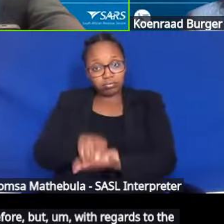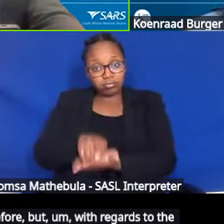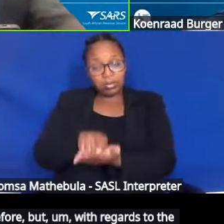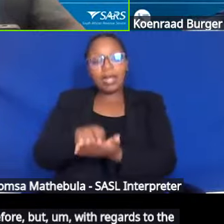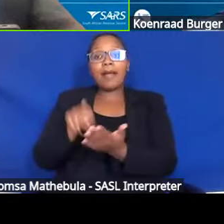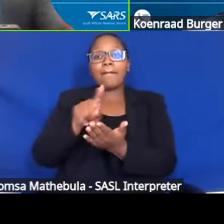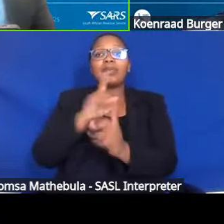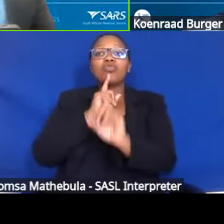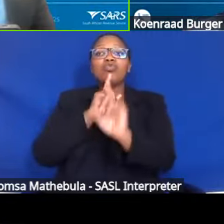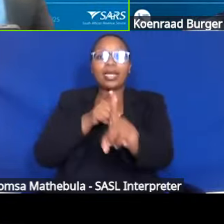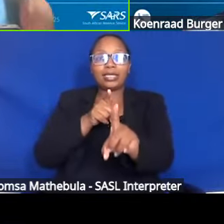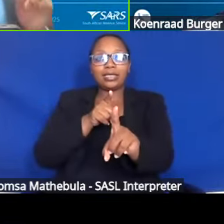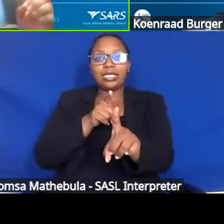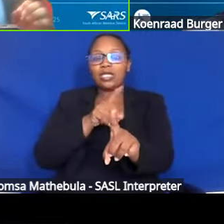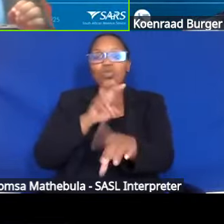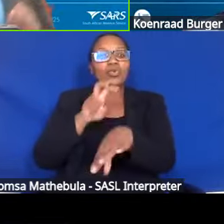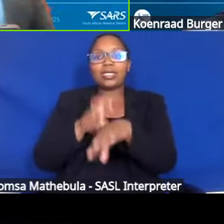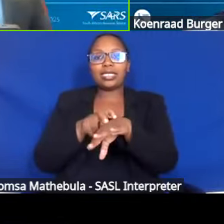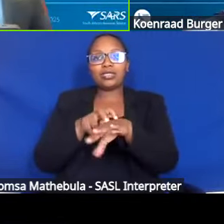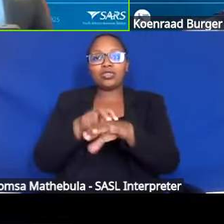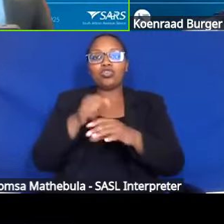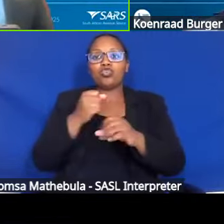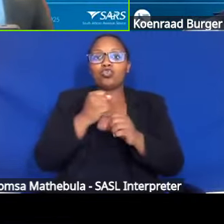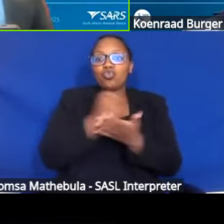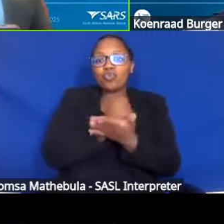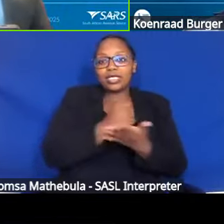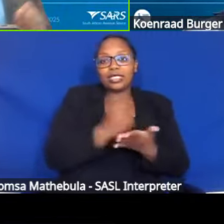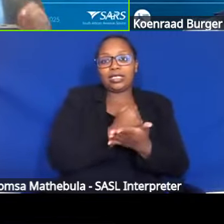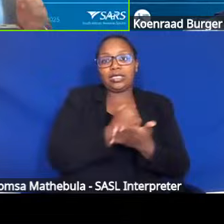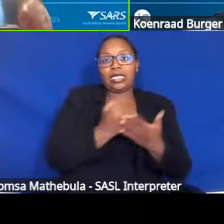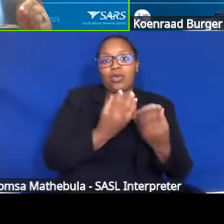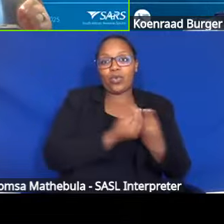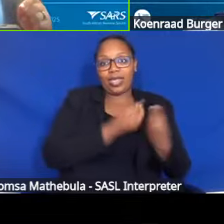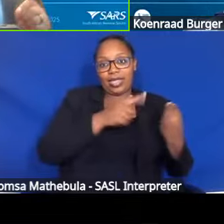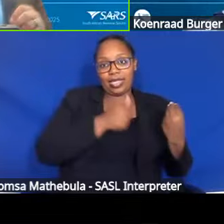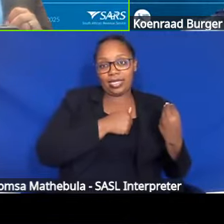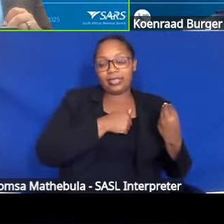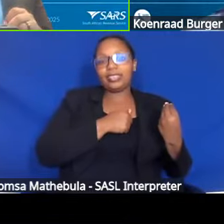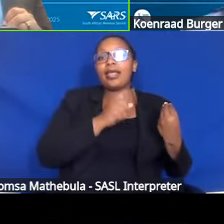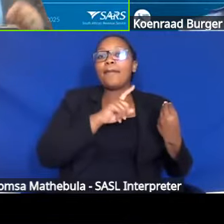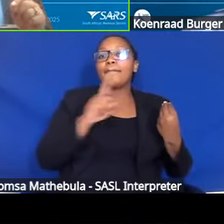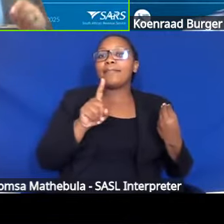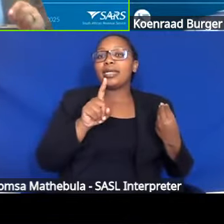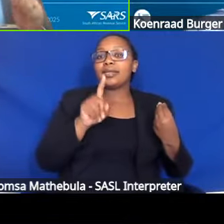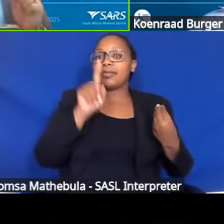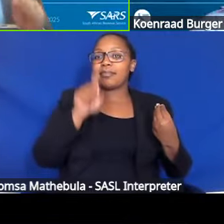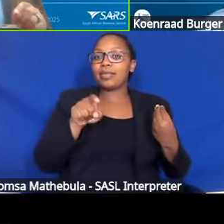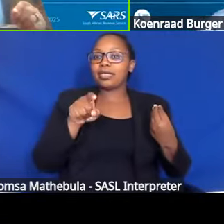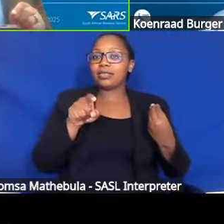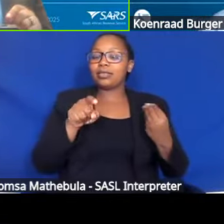you don't have to register the status as such, but you have to indicate it on your